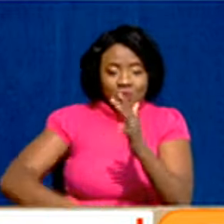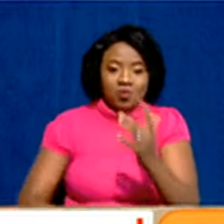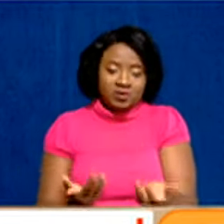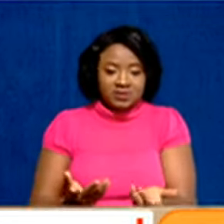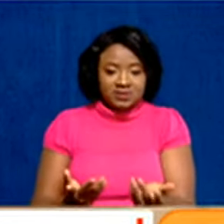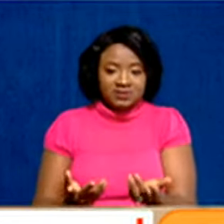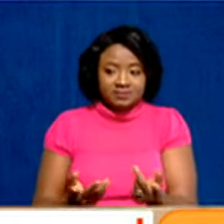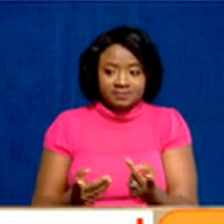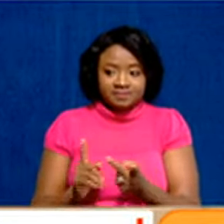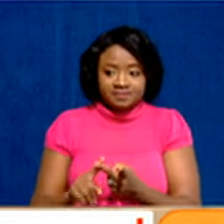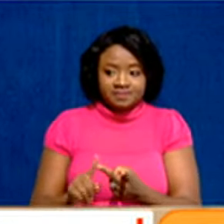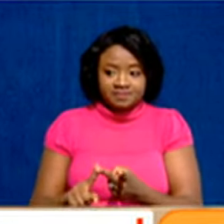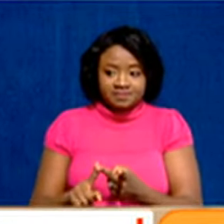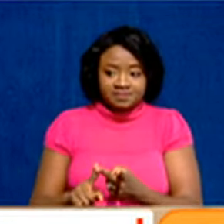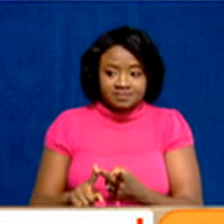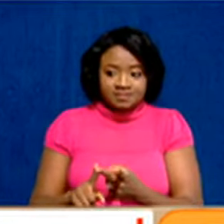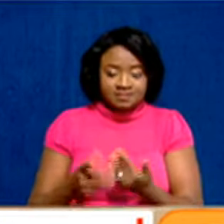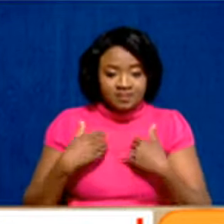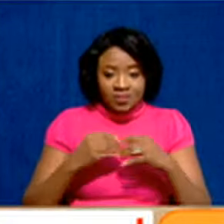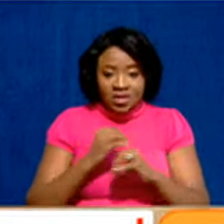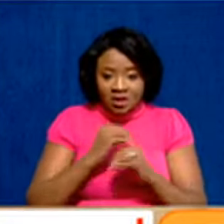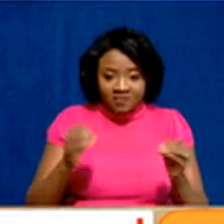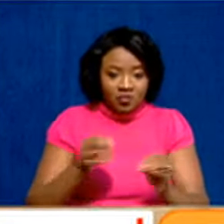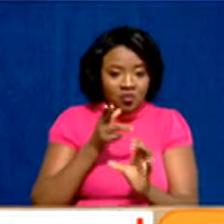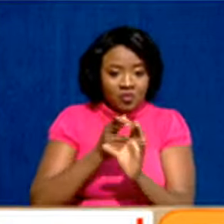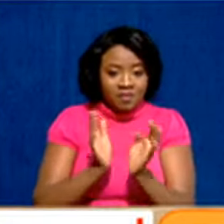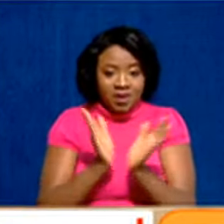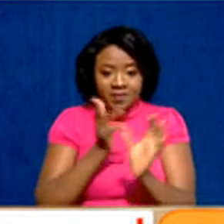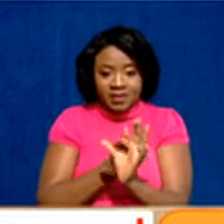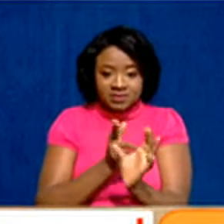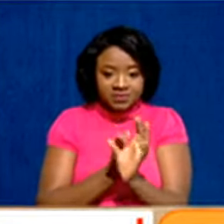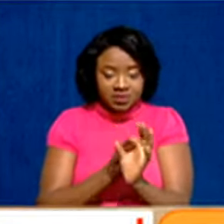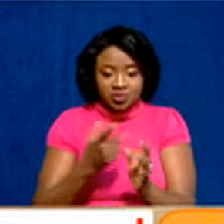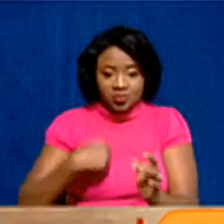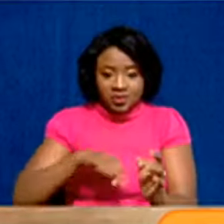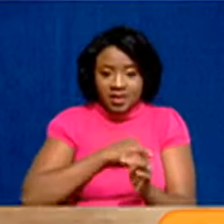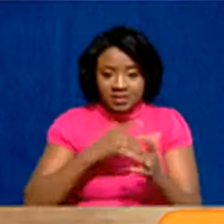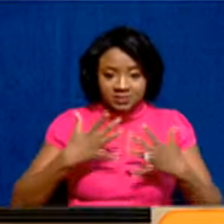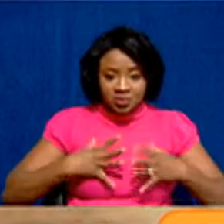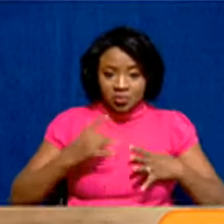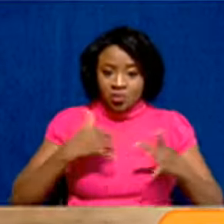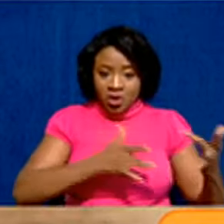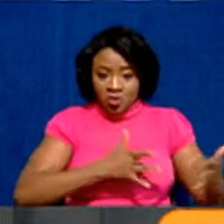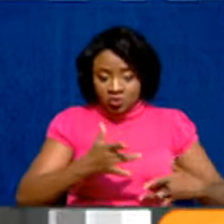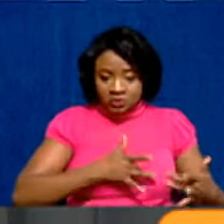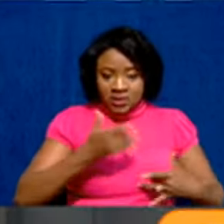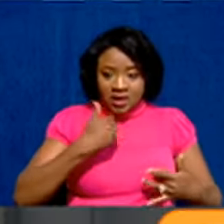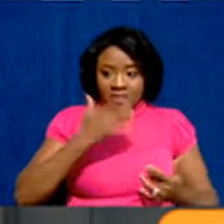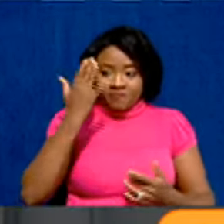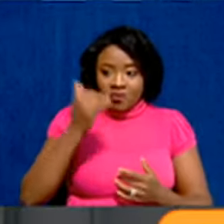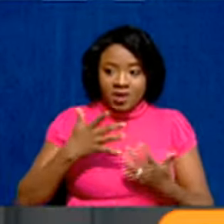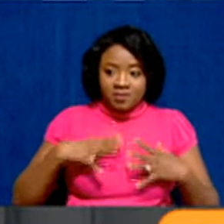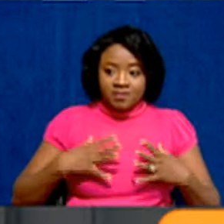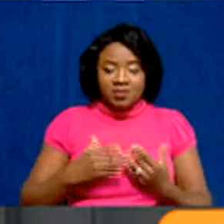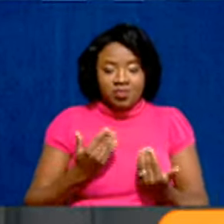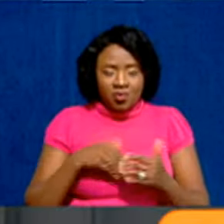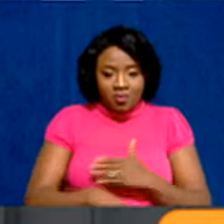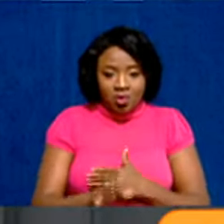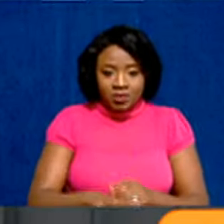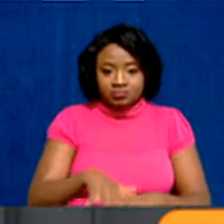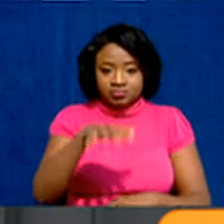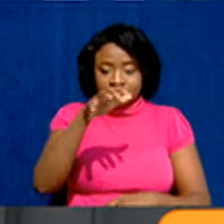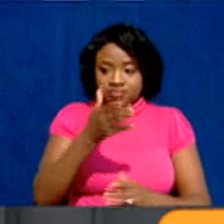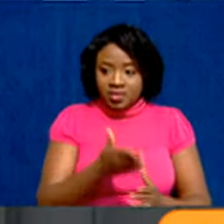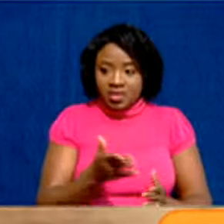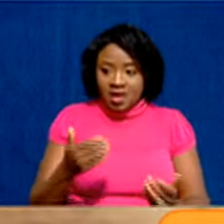no stakeholder participation, and we are very concerned because this is a residential area. We've all raised our children. Some of us